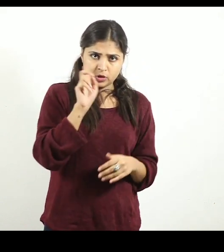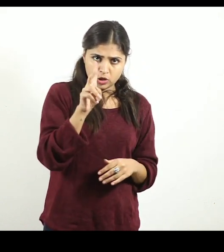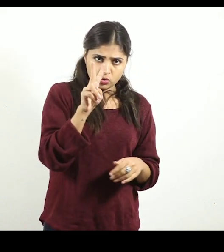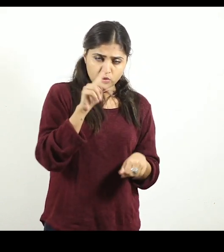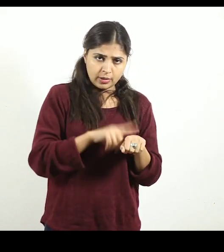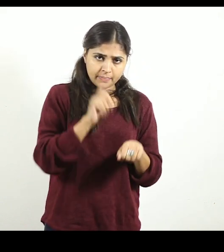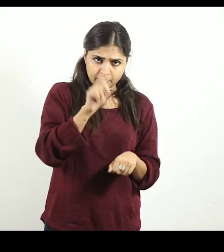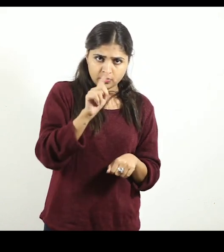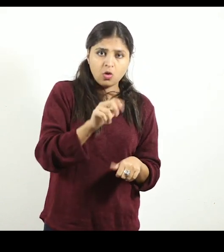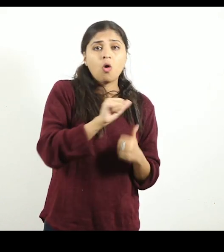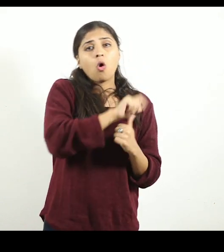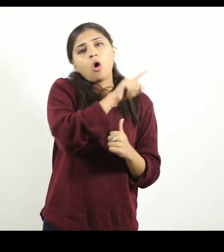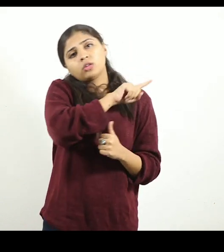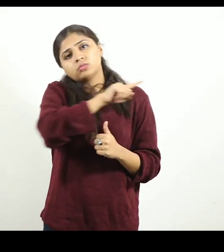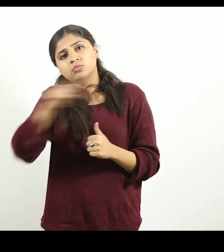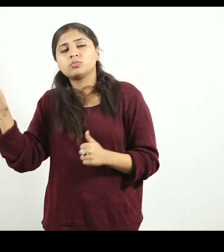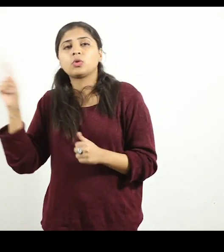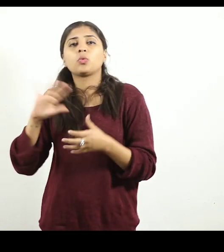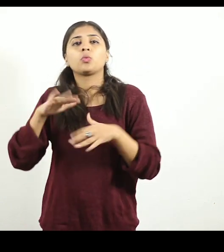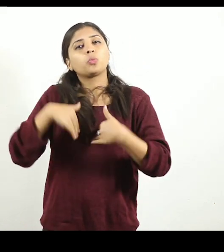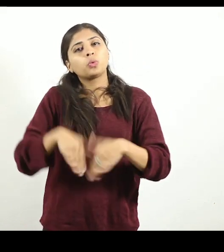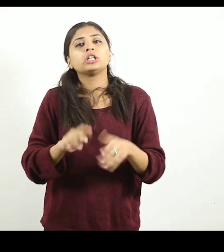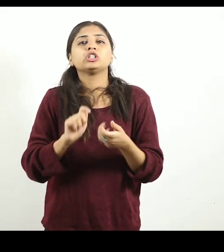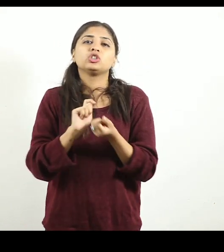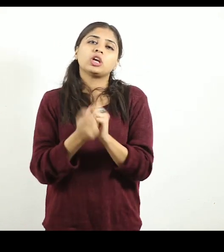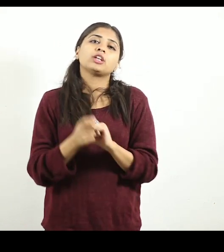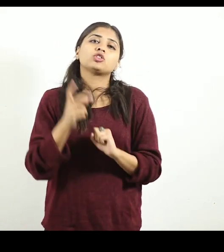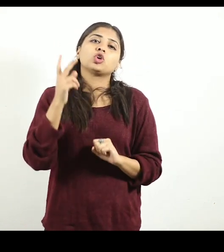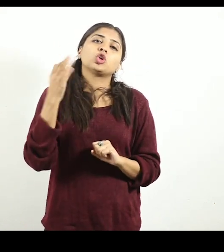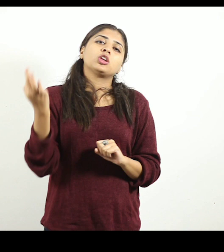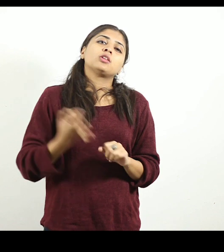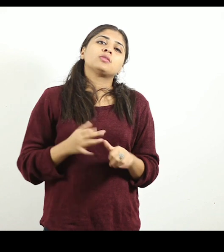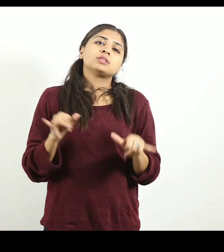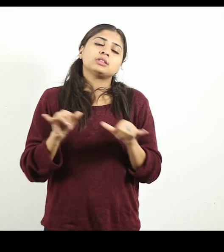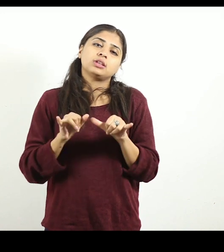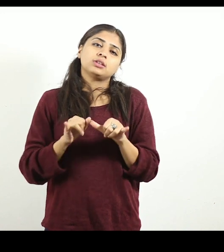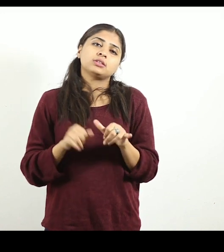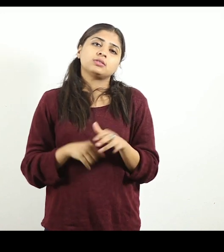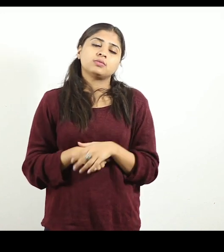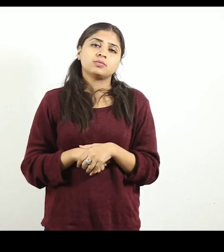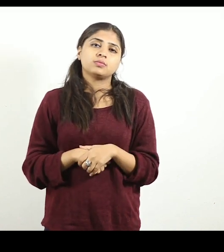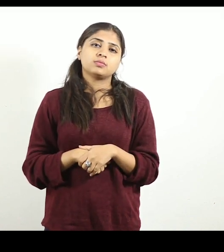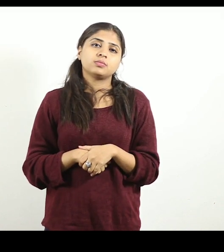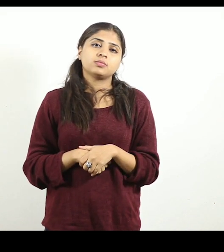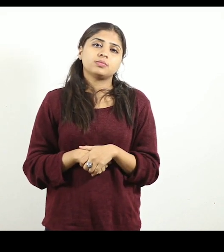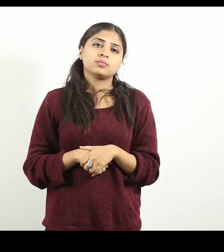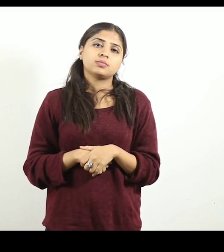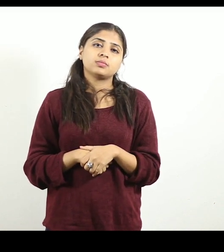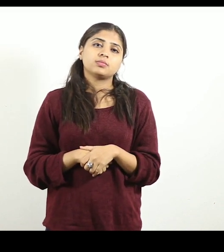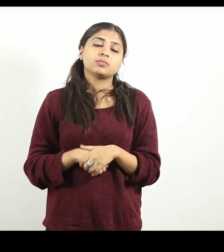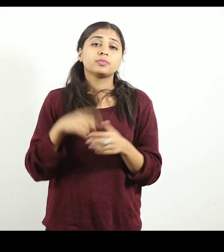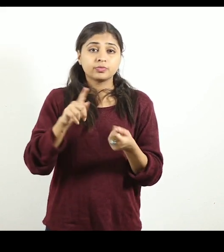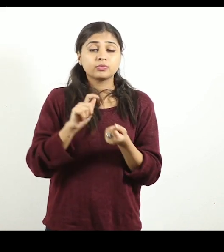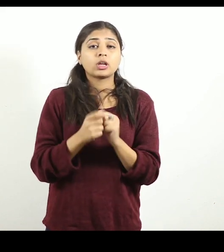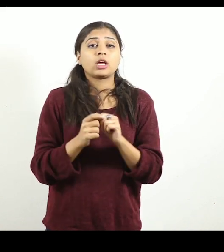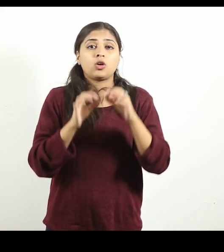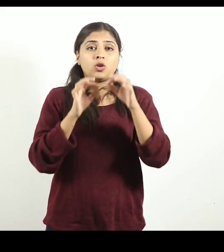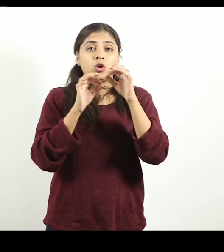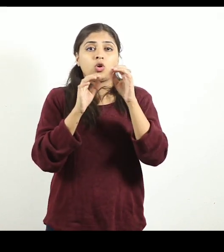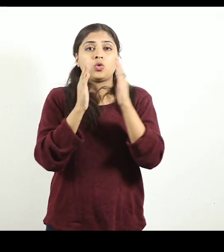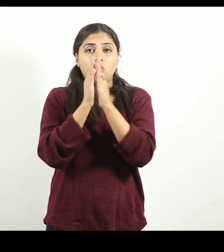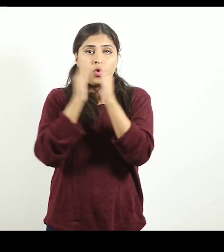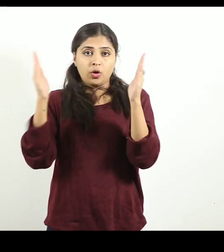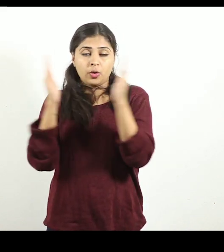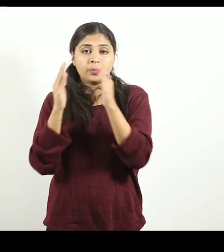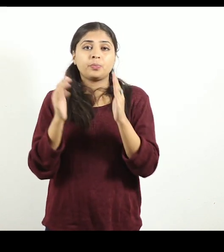in the entire worksheet will be changed to the new size. In order to change the width of one column row,